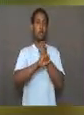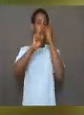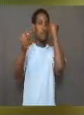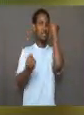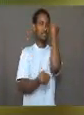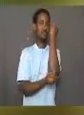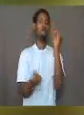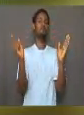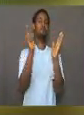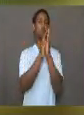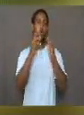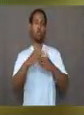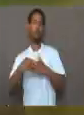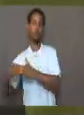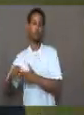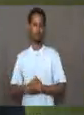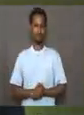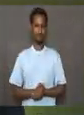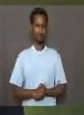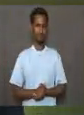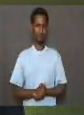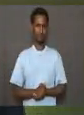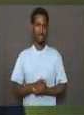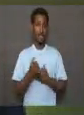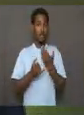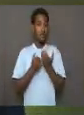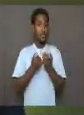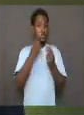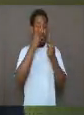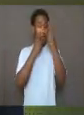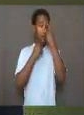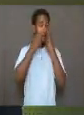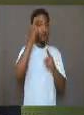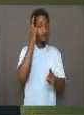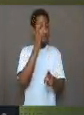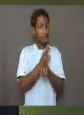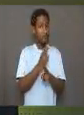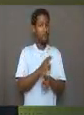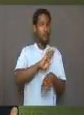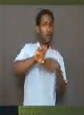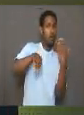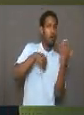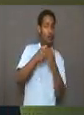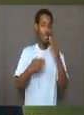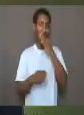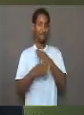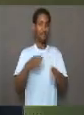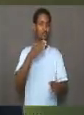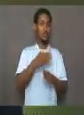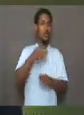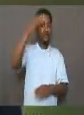the rule of law. The Ombudsman ensures that all levels of